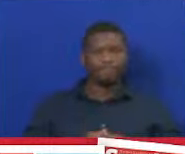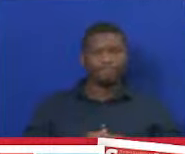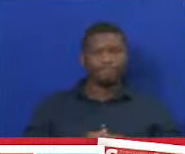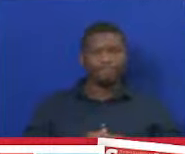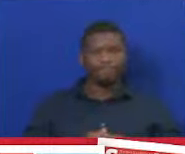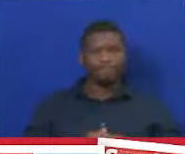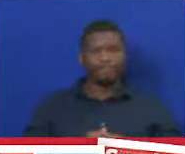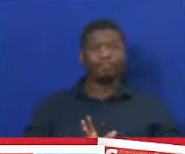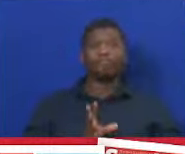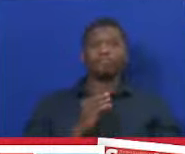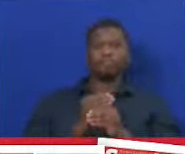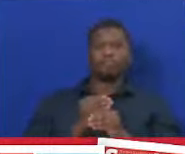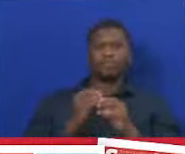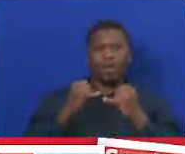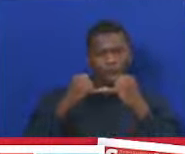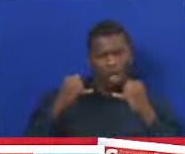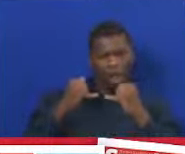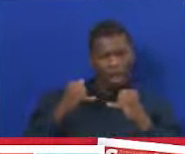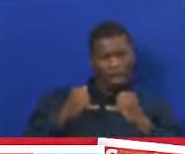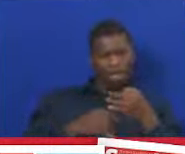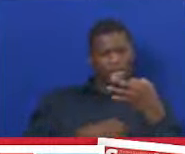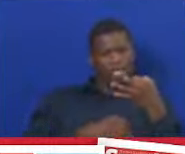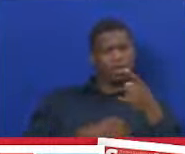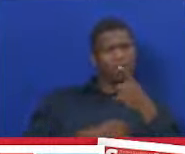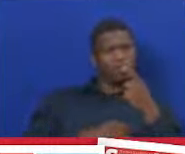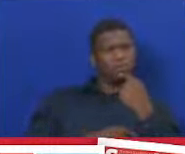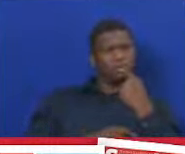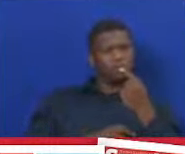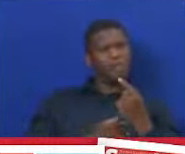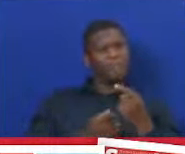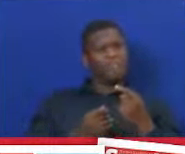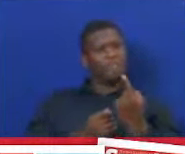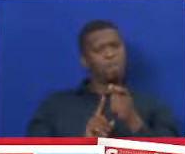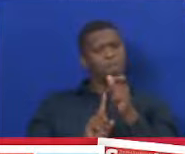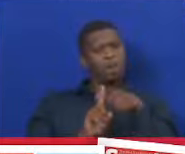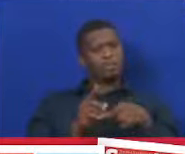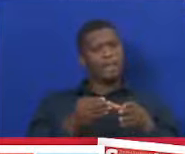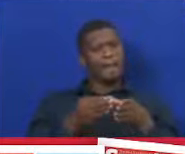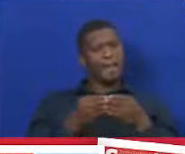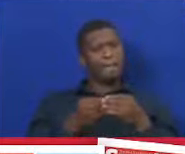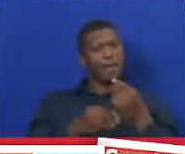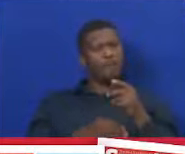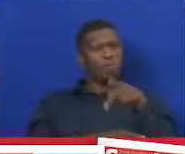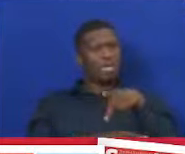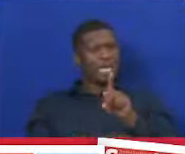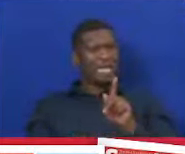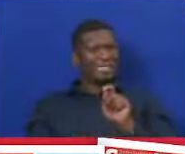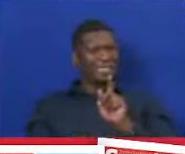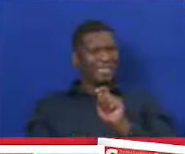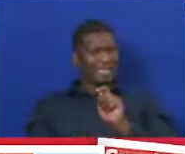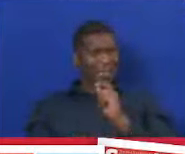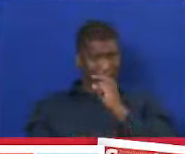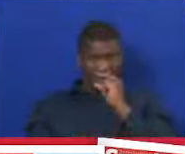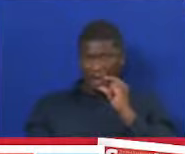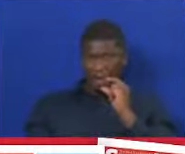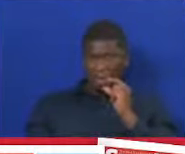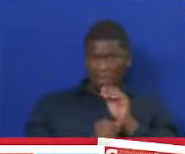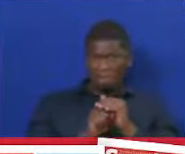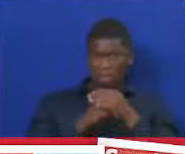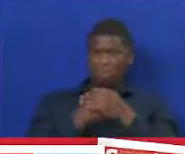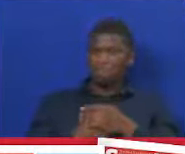mention a member of the PKTT without mentioning the name. Do you have a reason for not doing so?